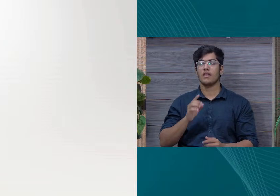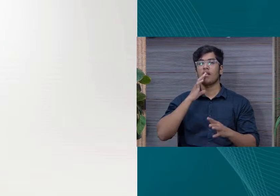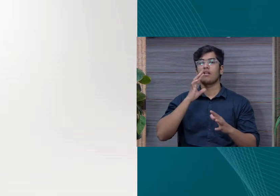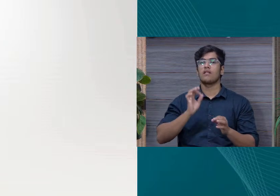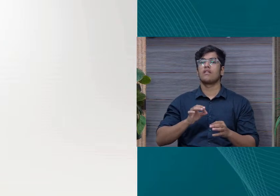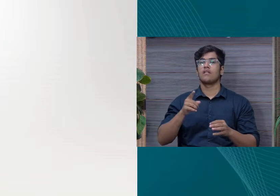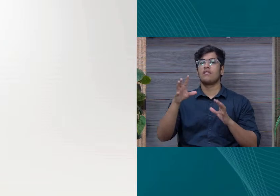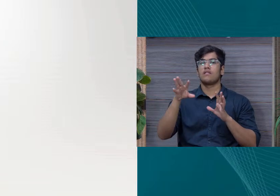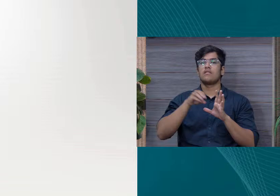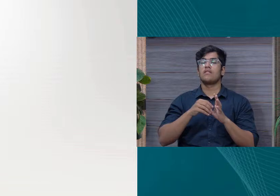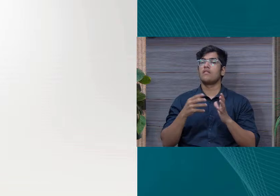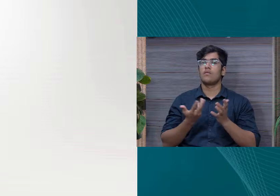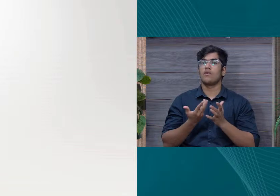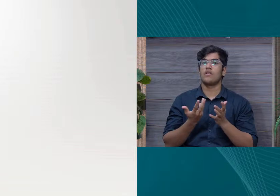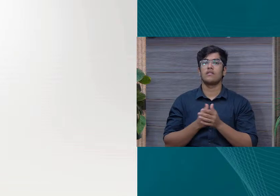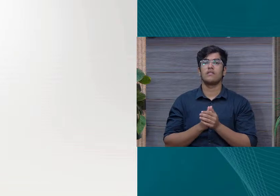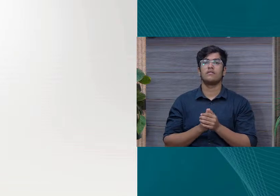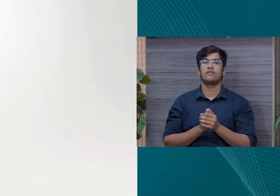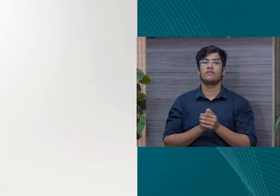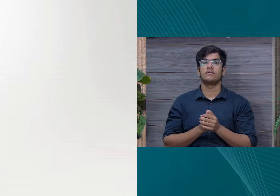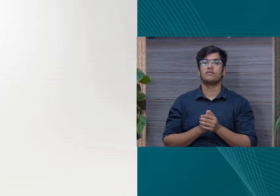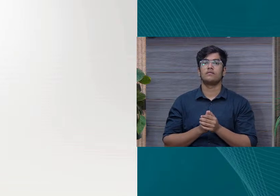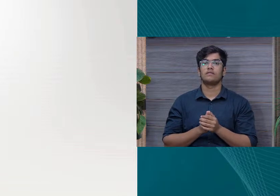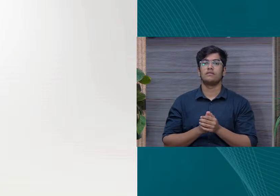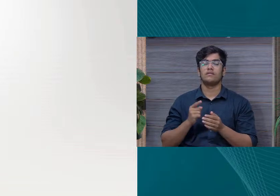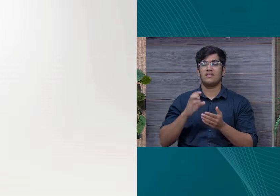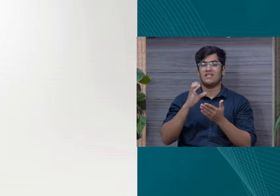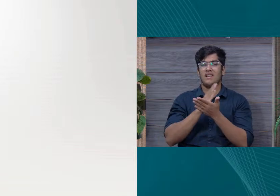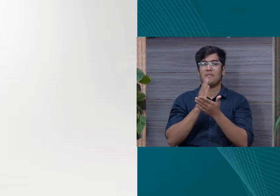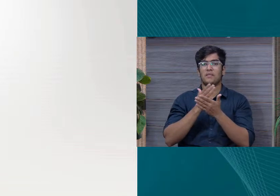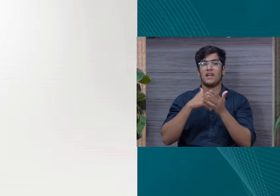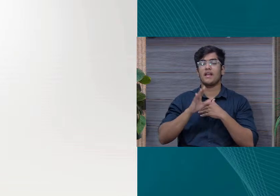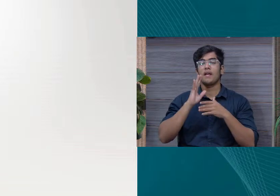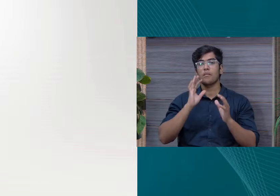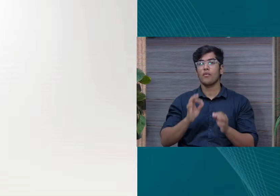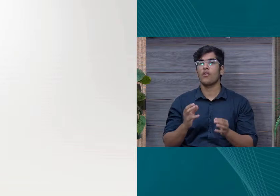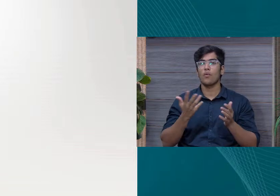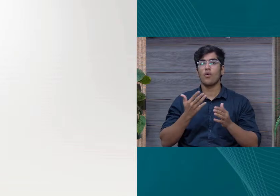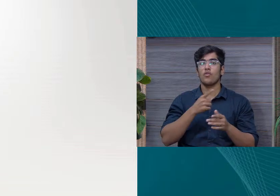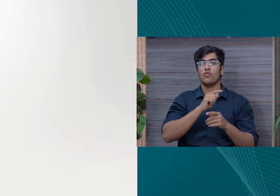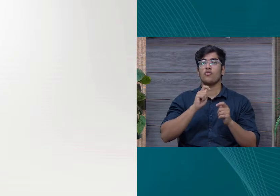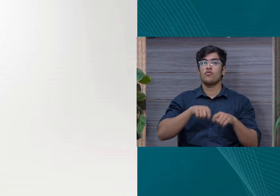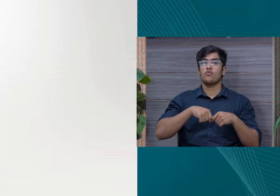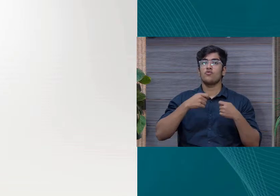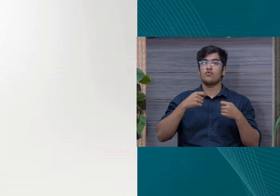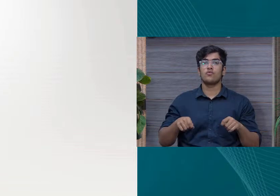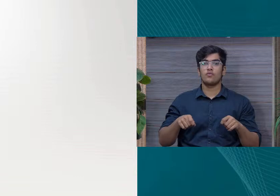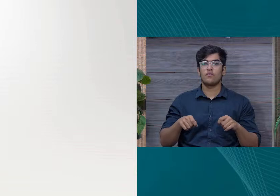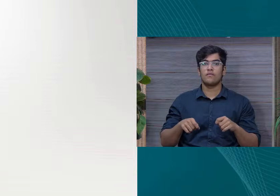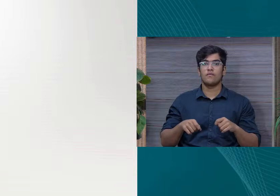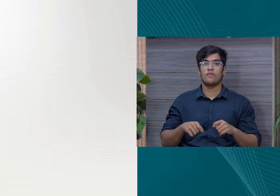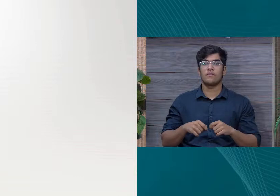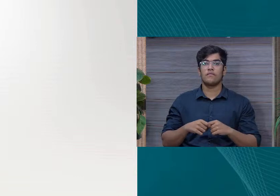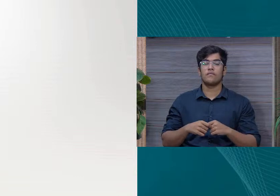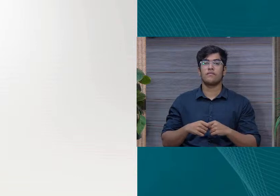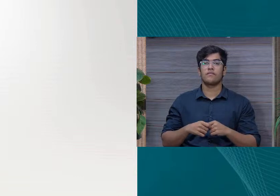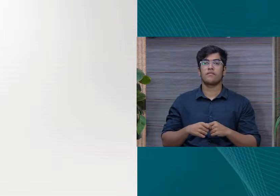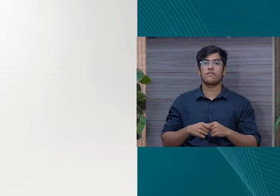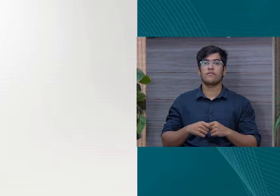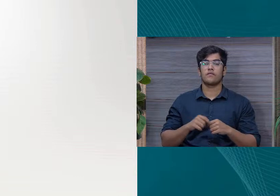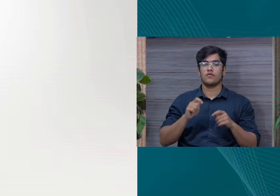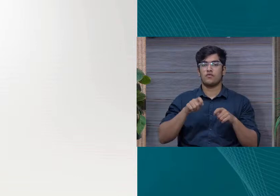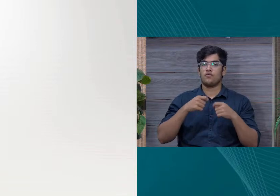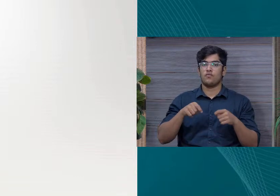chapter, that the author wants to portray that due to his belief